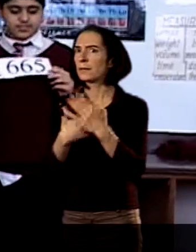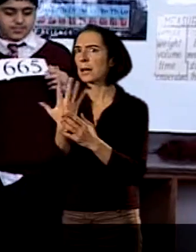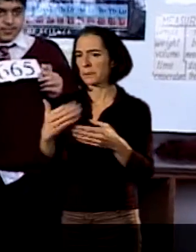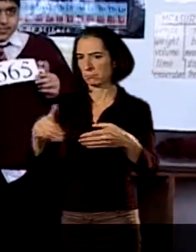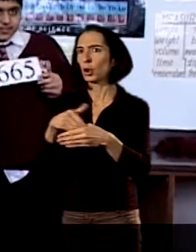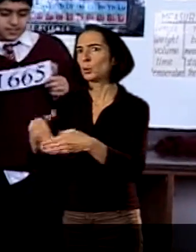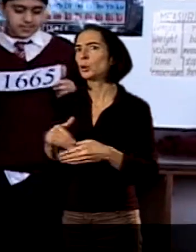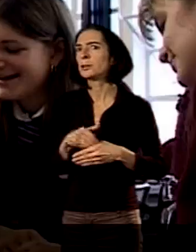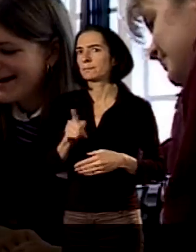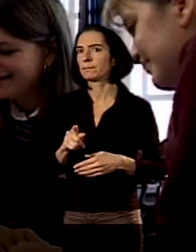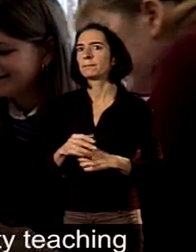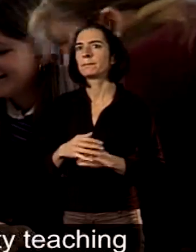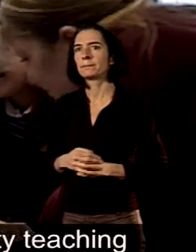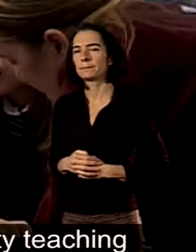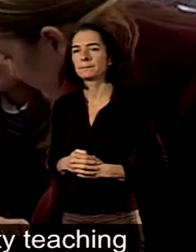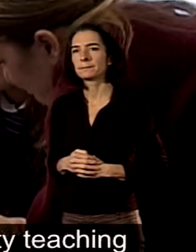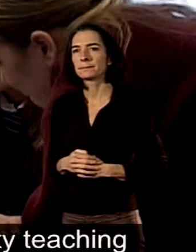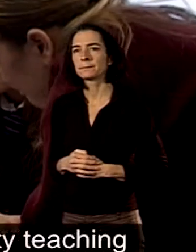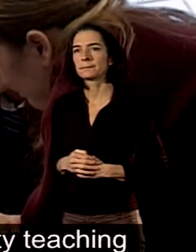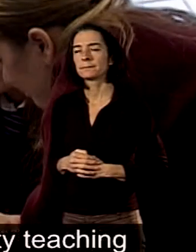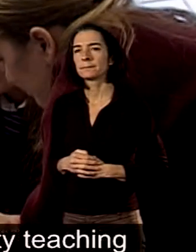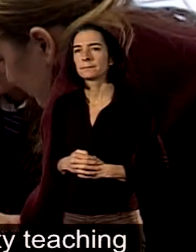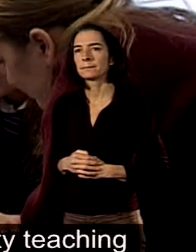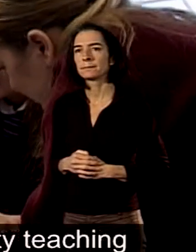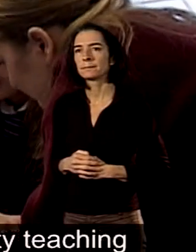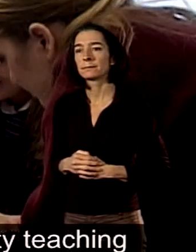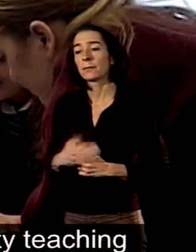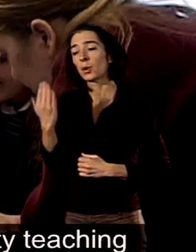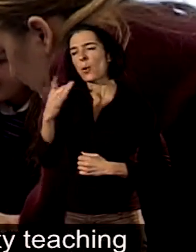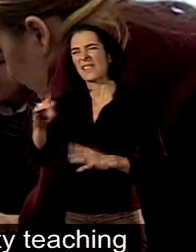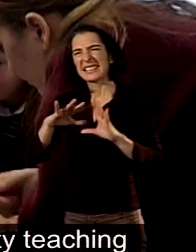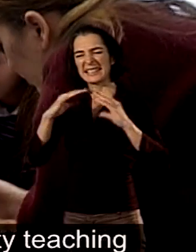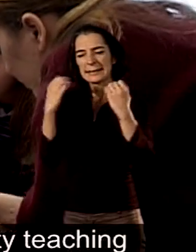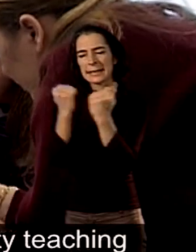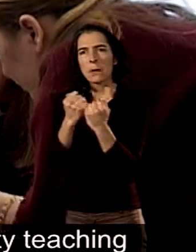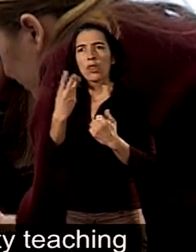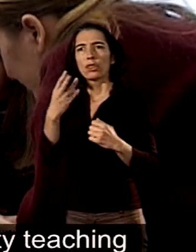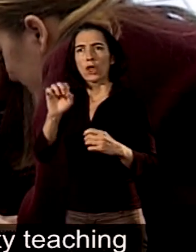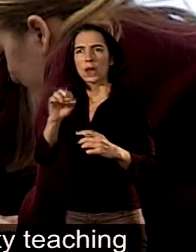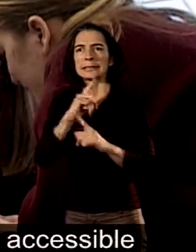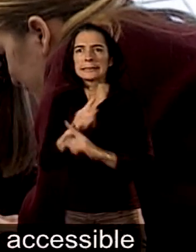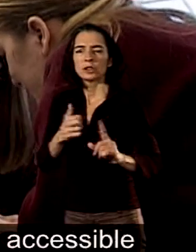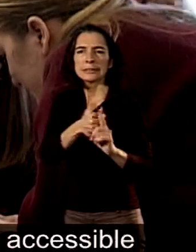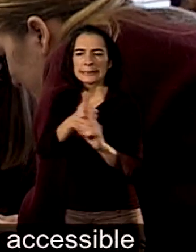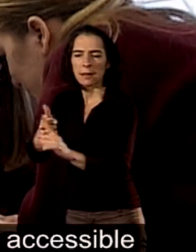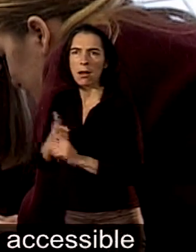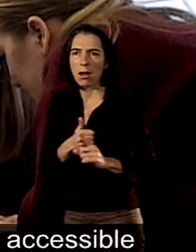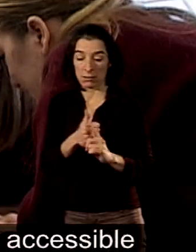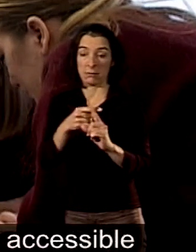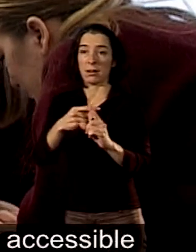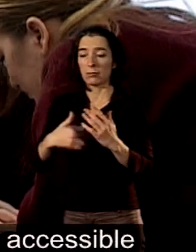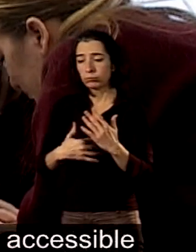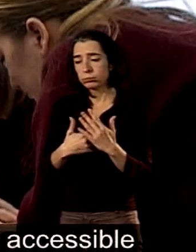inclusion in the school. Langdon School has a team of 30 teaching assistants. The development of their role has been vital in making the